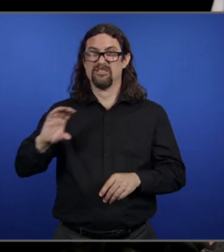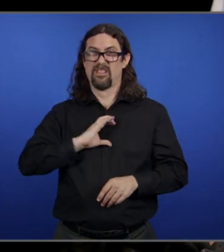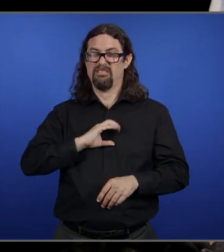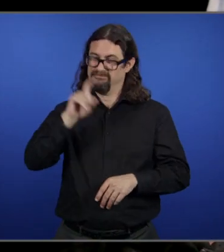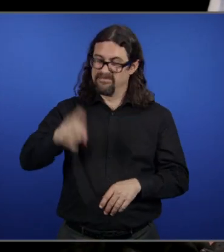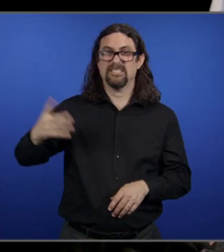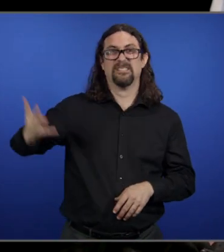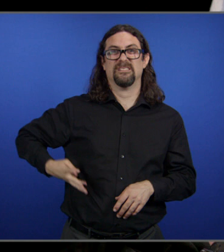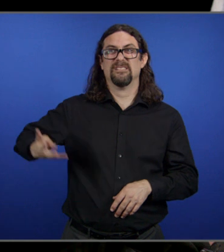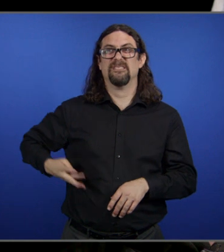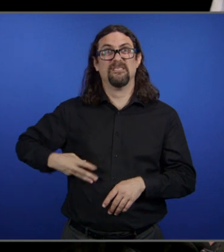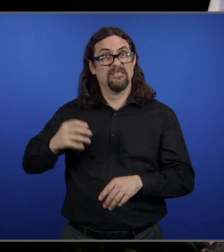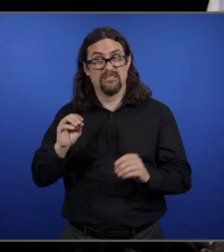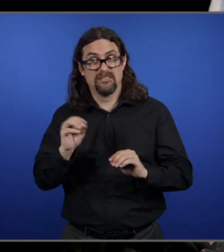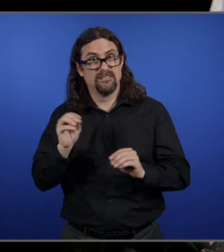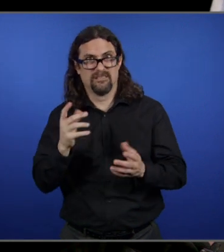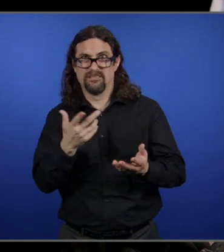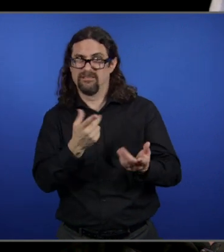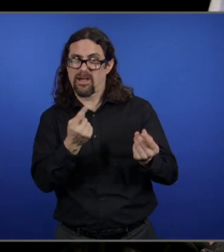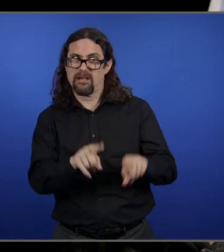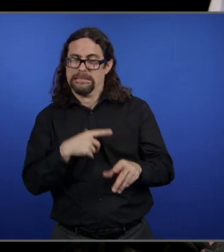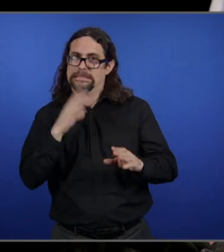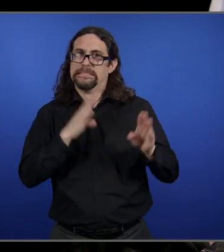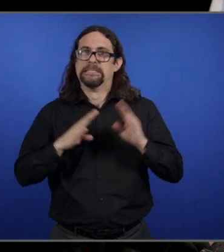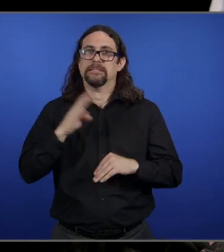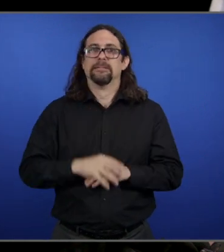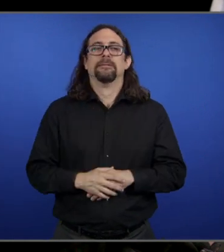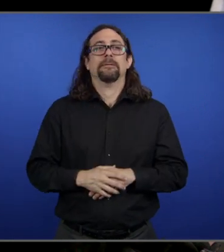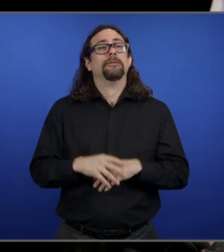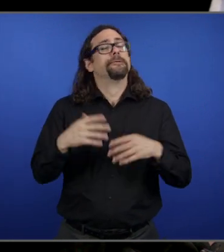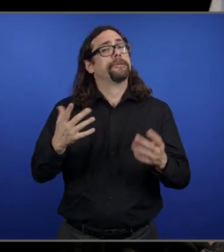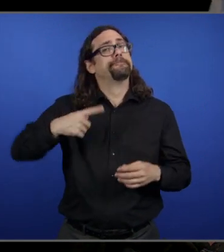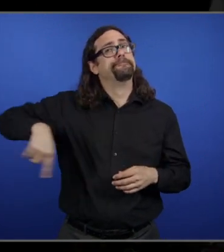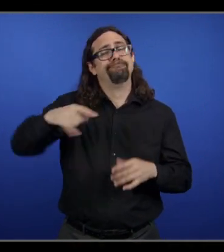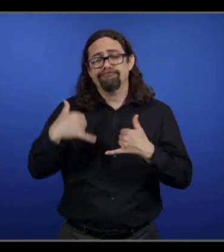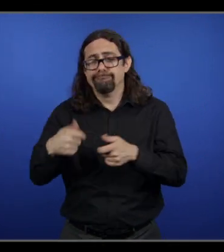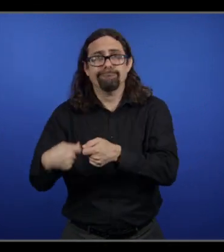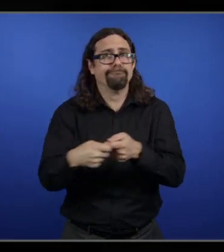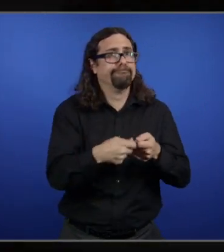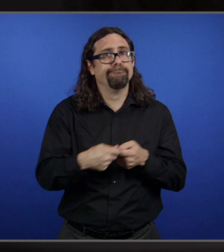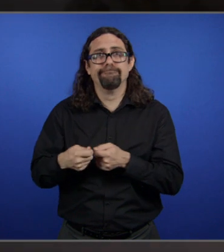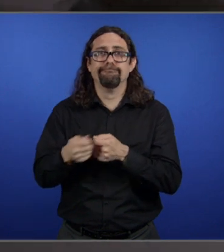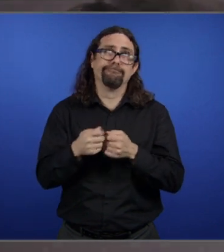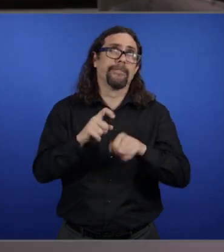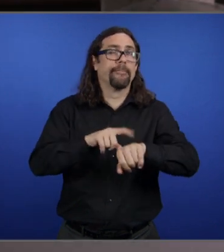really worried about what would happen if Colleen couldn't get her dialysis treatment.